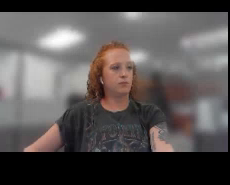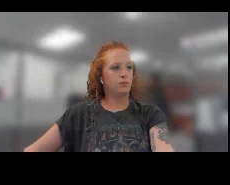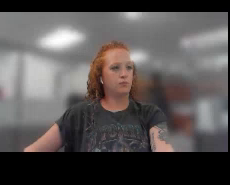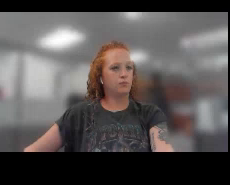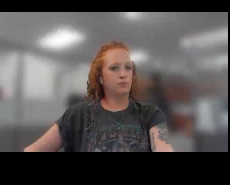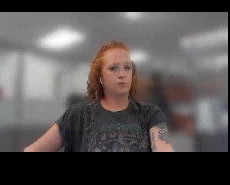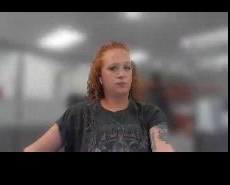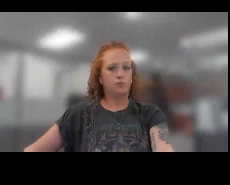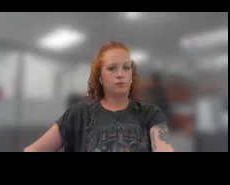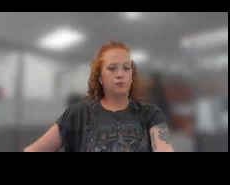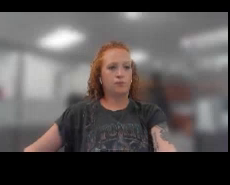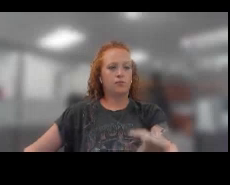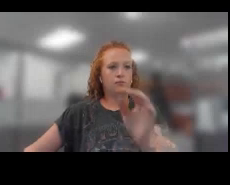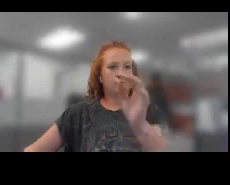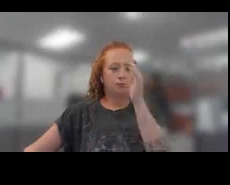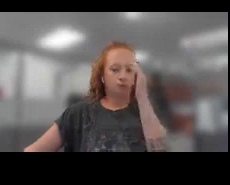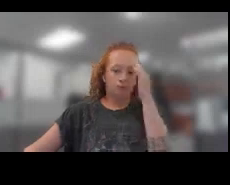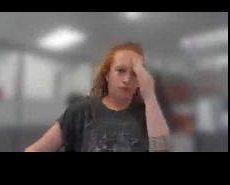really happy to see that.